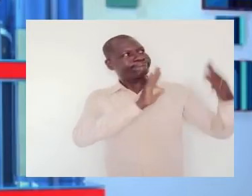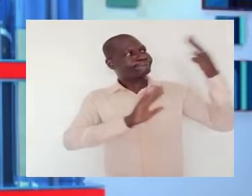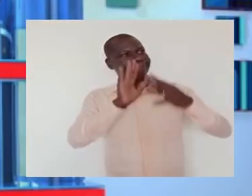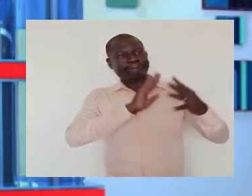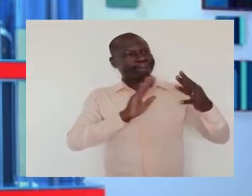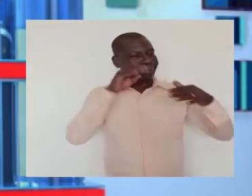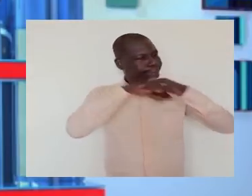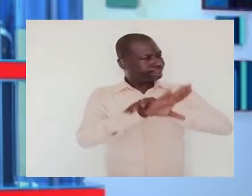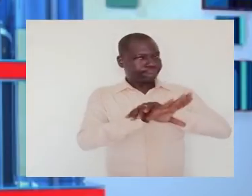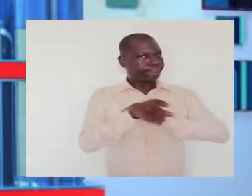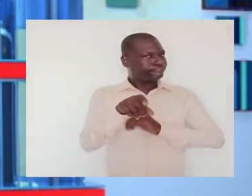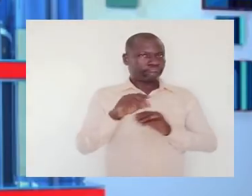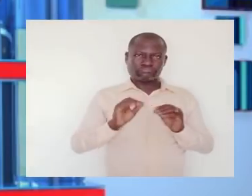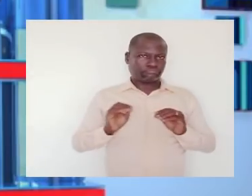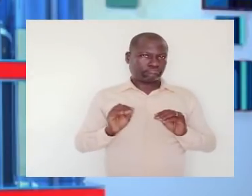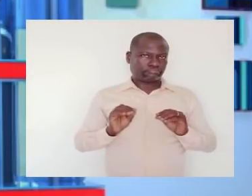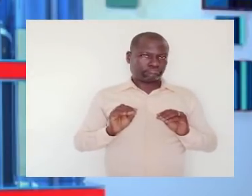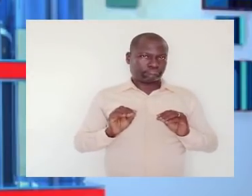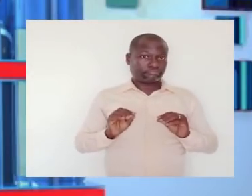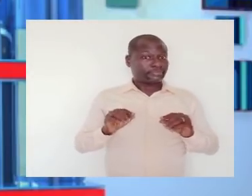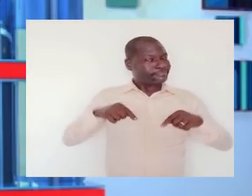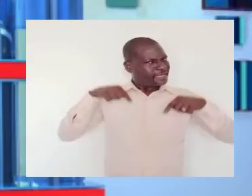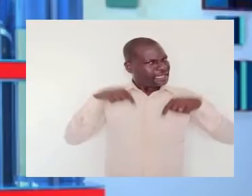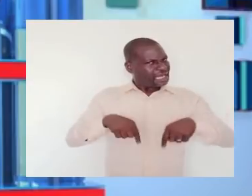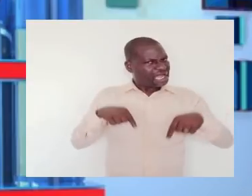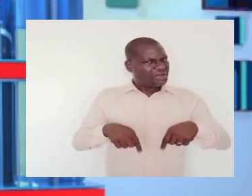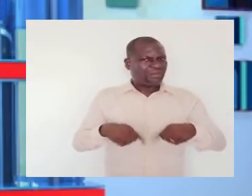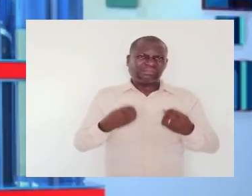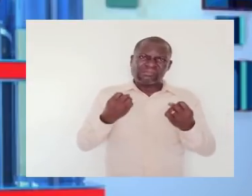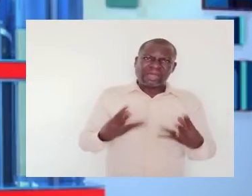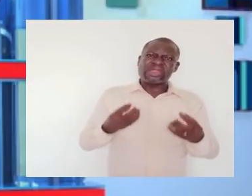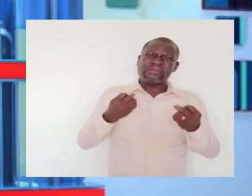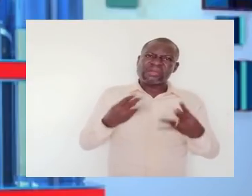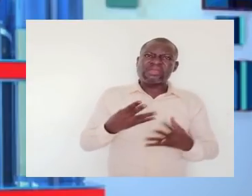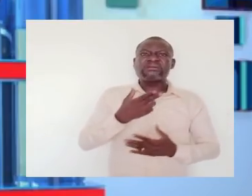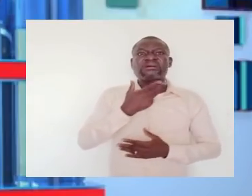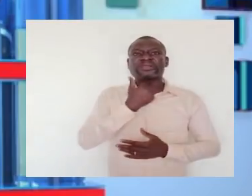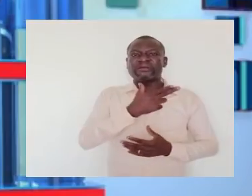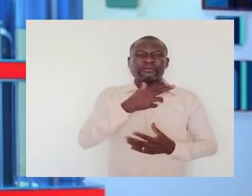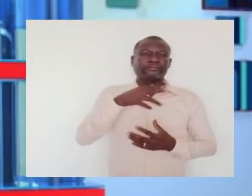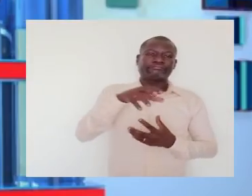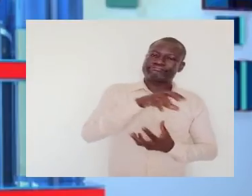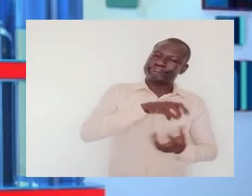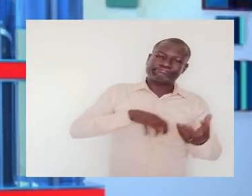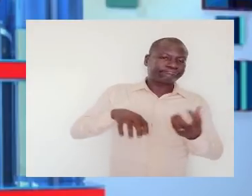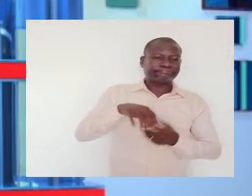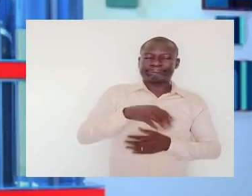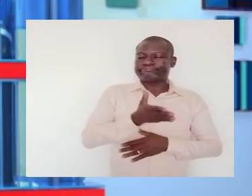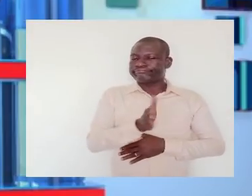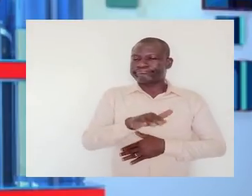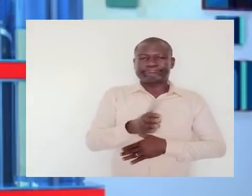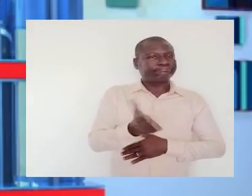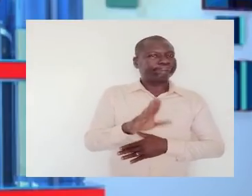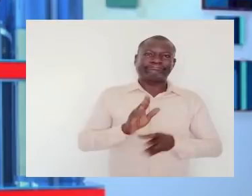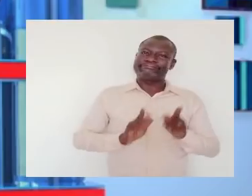shen unyankopon ahini enumu. Ene. Ena da. Asofobi numdi da da ne se. Ensuo